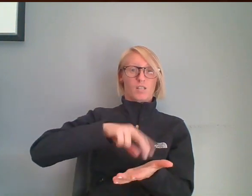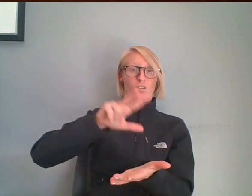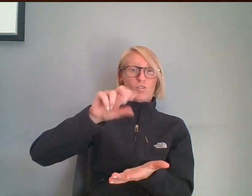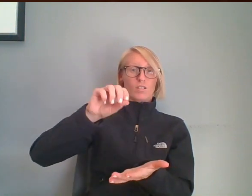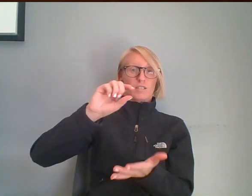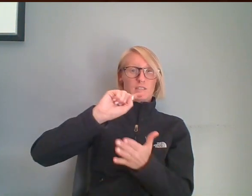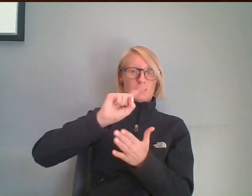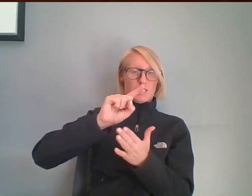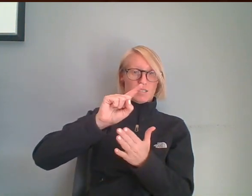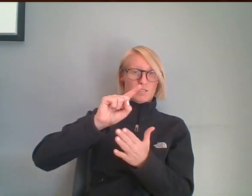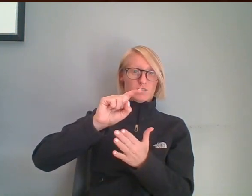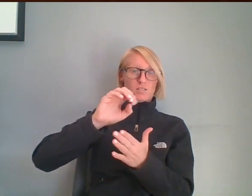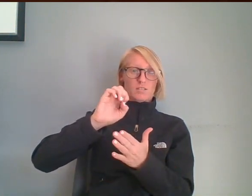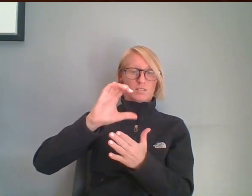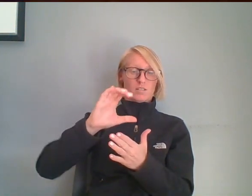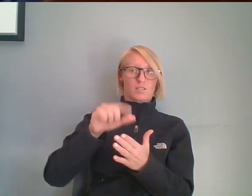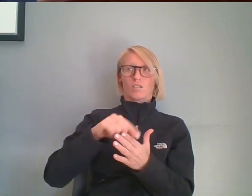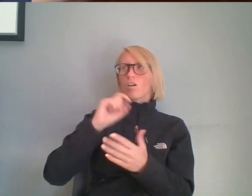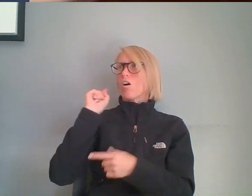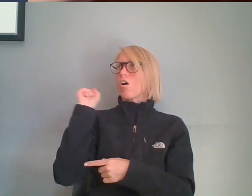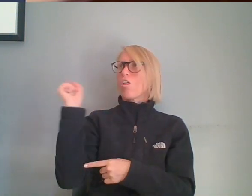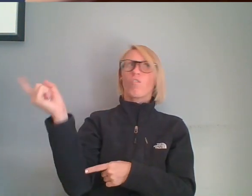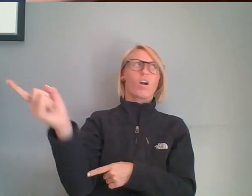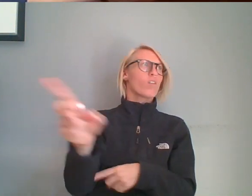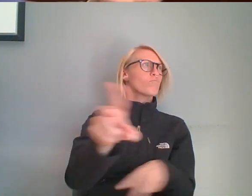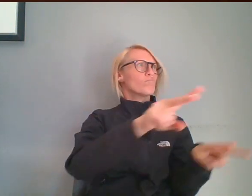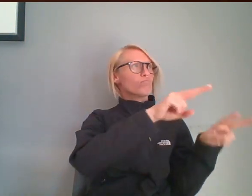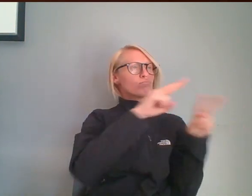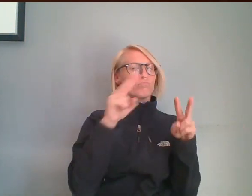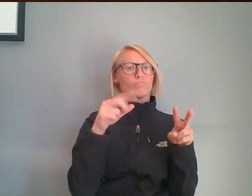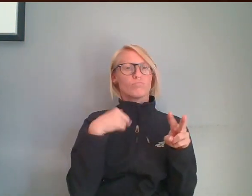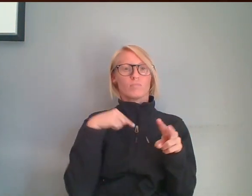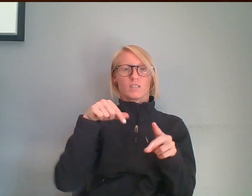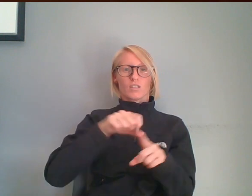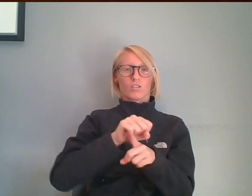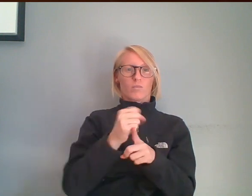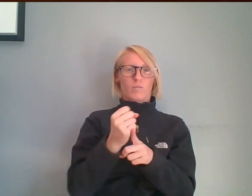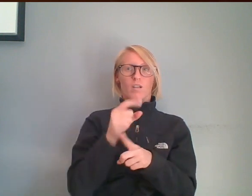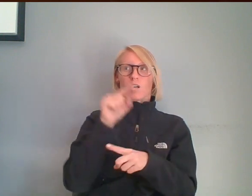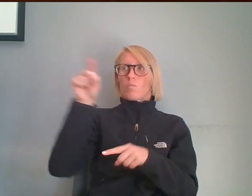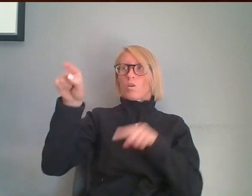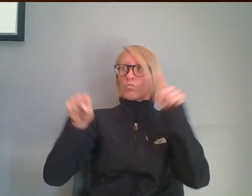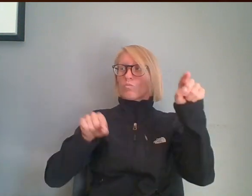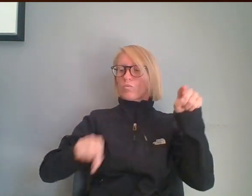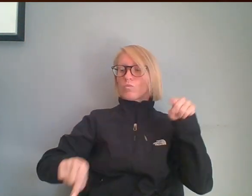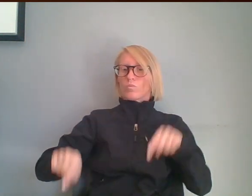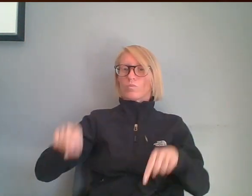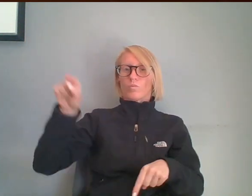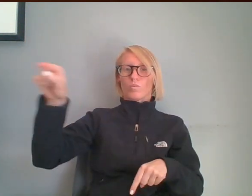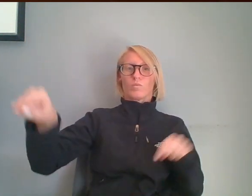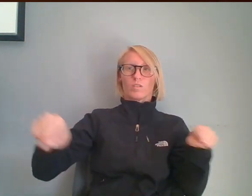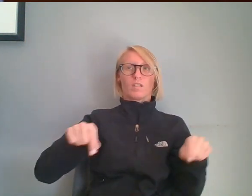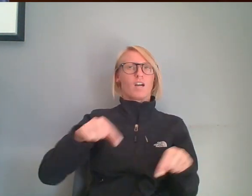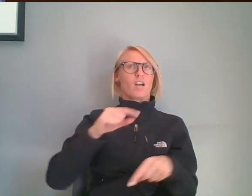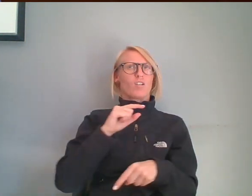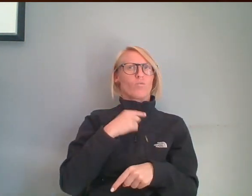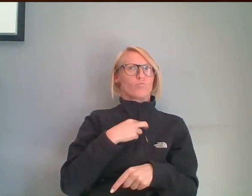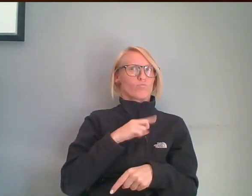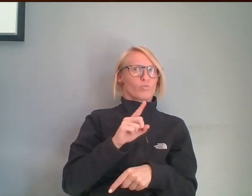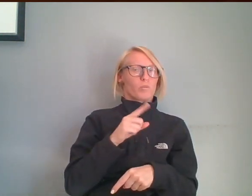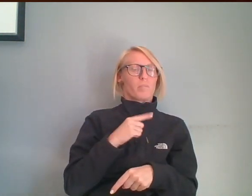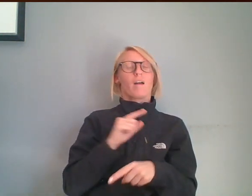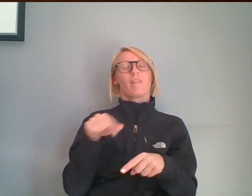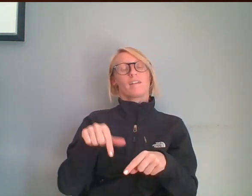30 seconds to look all around you in this environment, and you are going to point at different things. And I know it's rude to point, but for this exercise, please